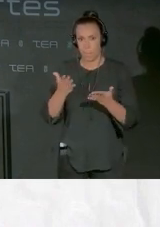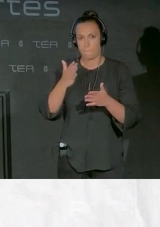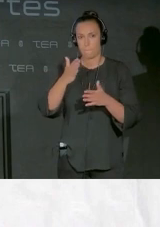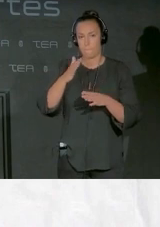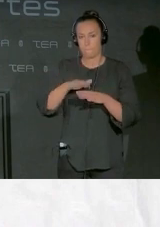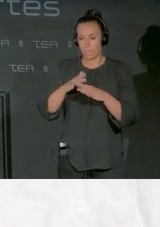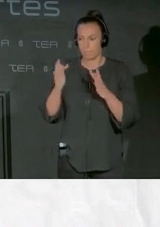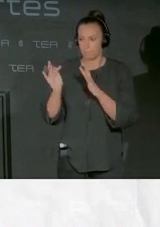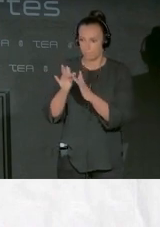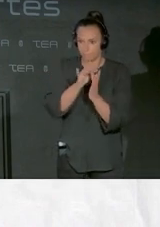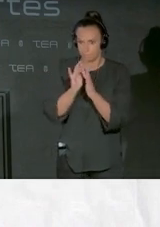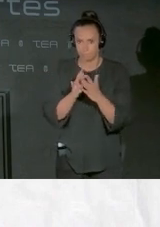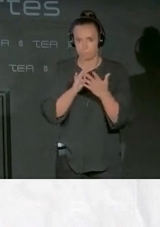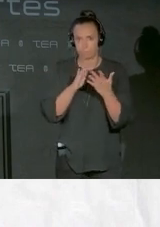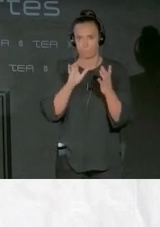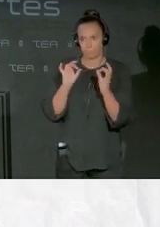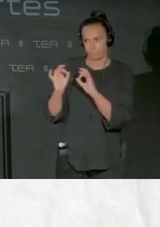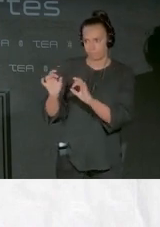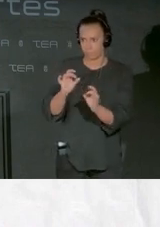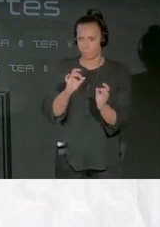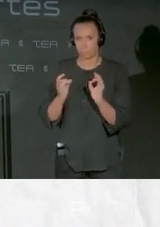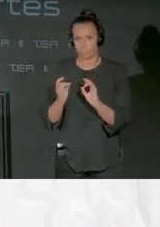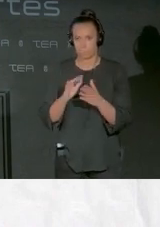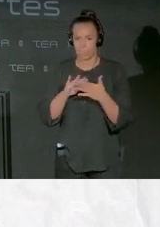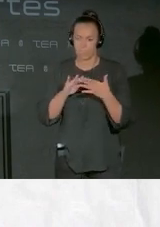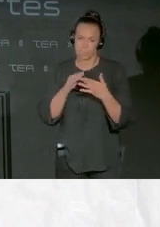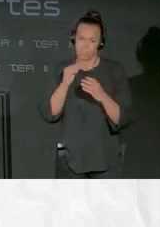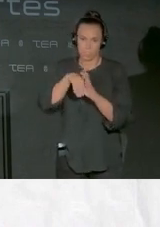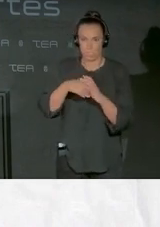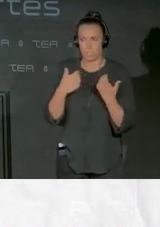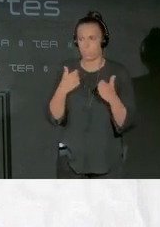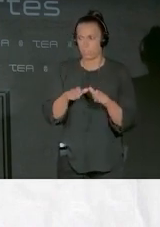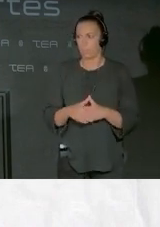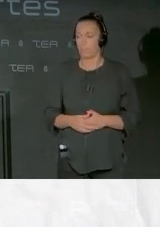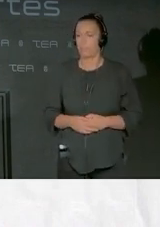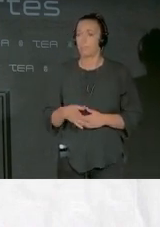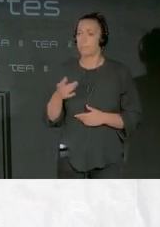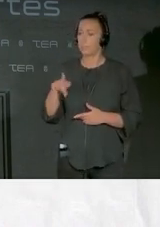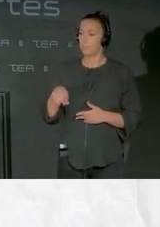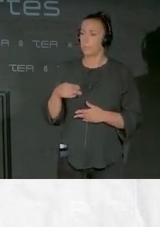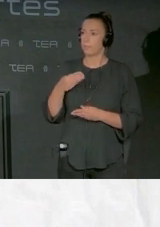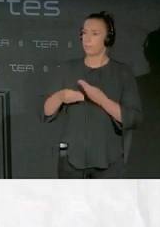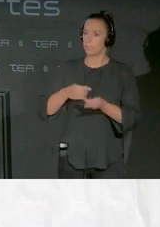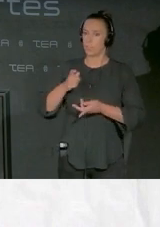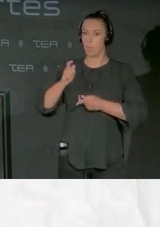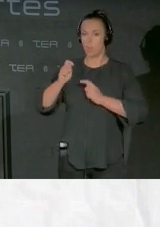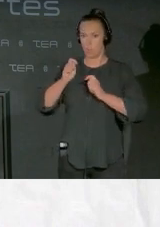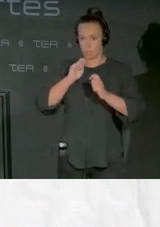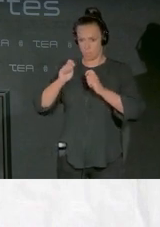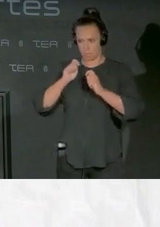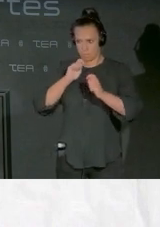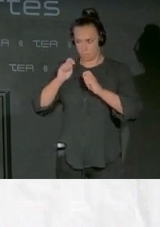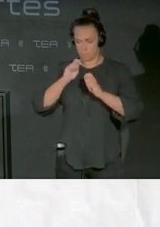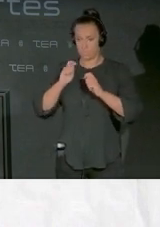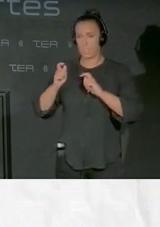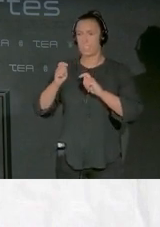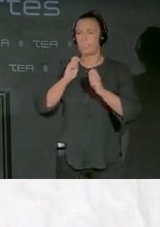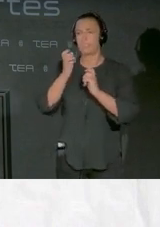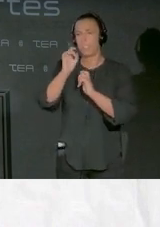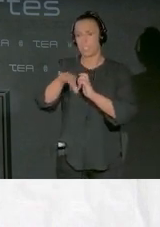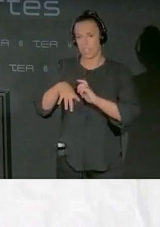small one-woman or one-man bands through to very large, the largest EU video games companies. We